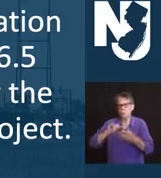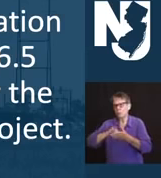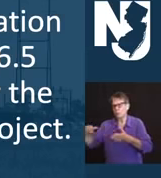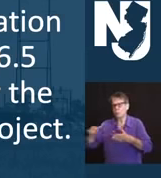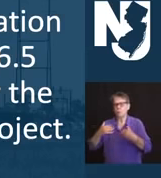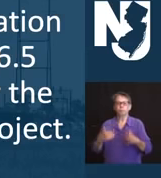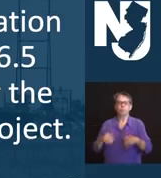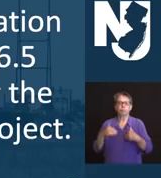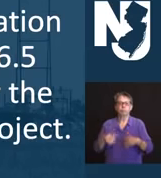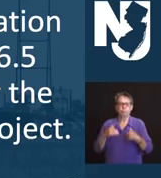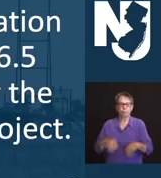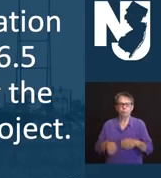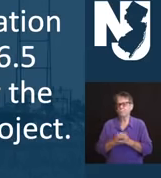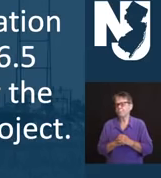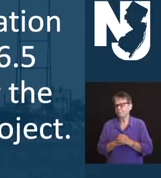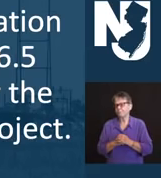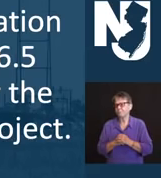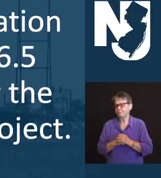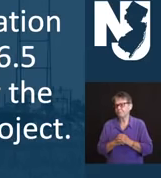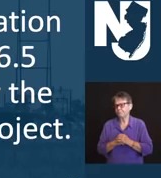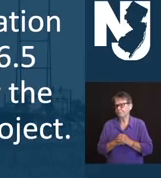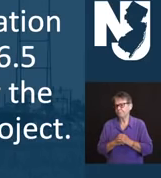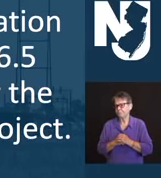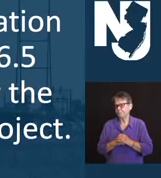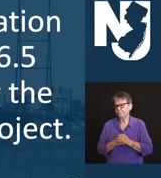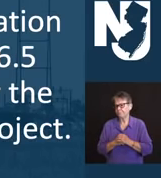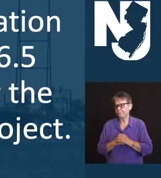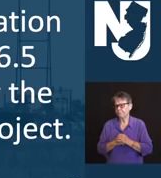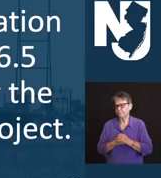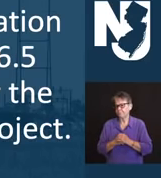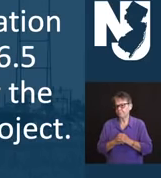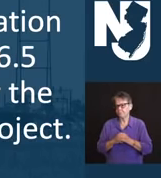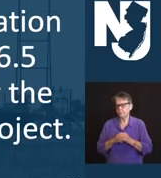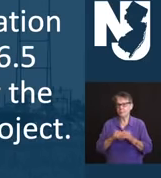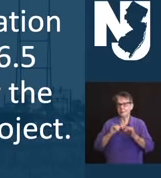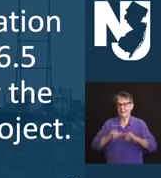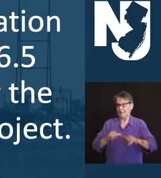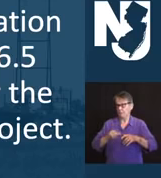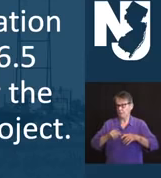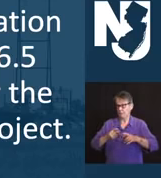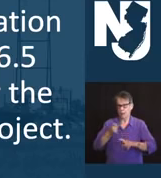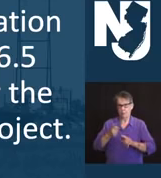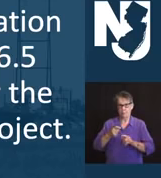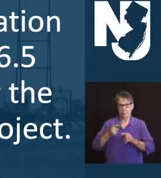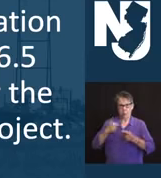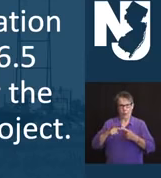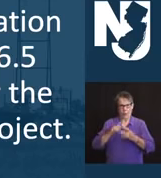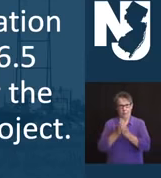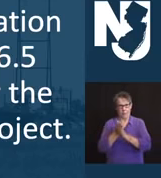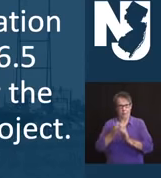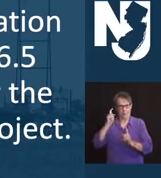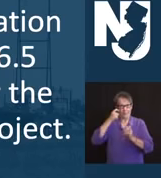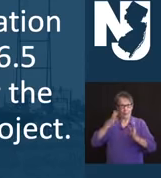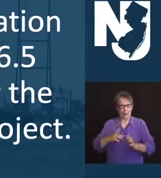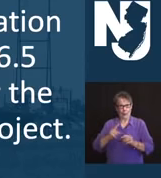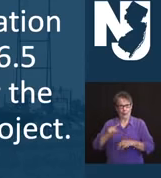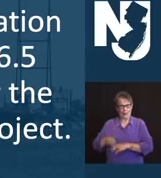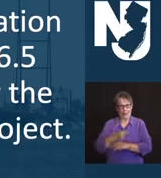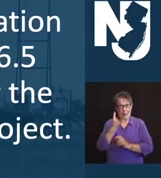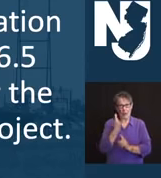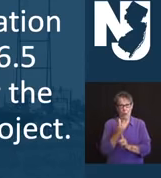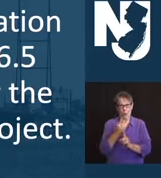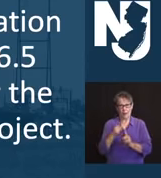of this administration, we have made securing federal funding for the Portal Bridge replacement among our highest priorities. This is a key